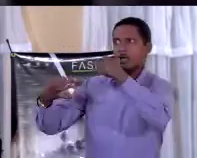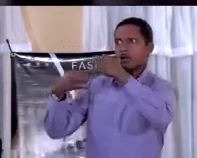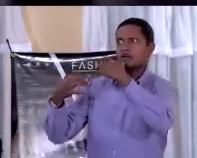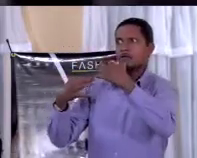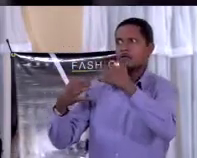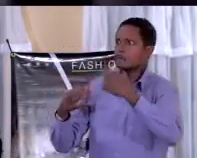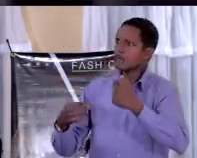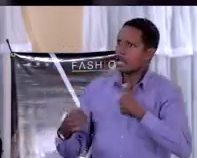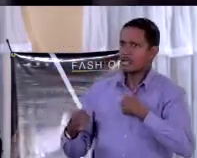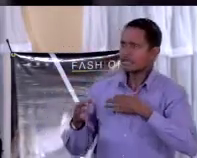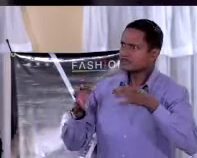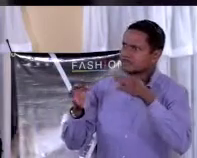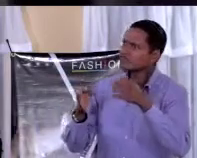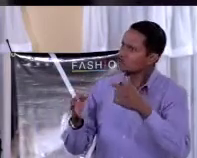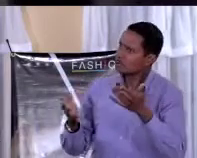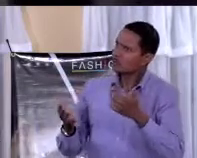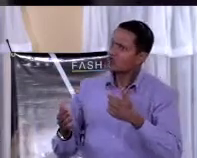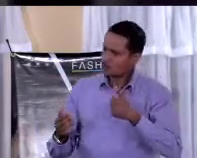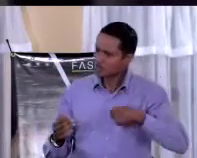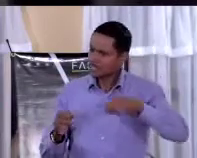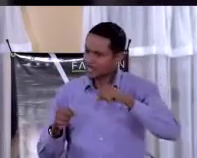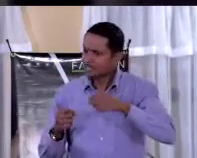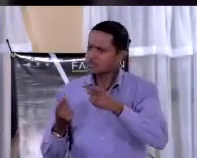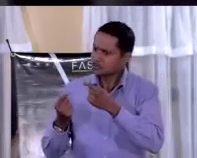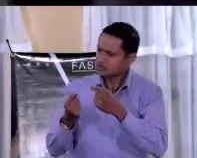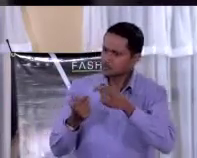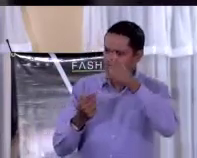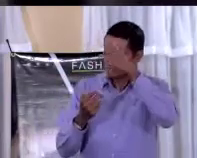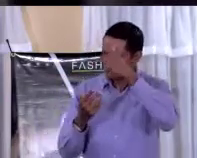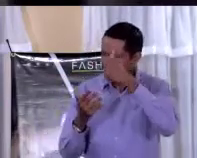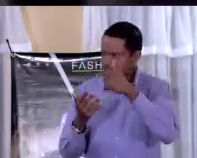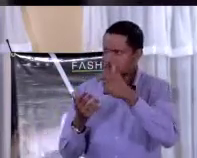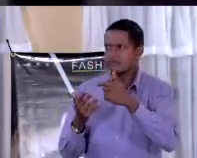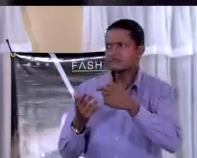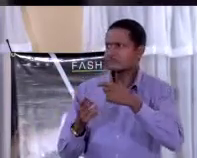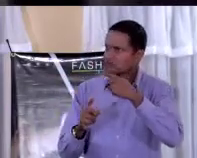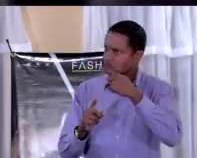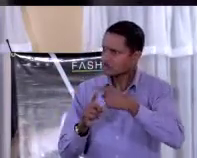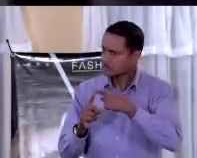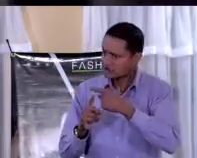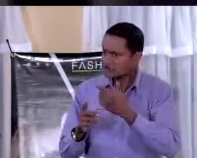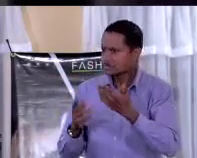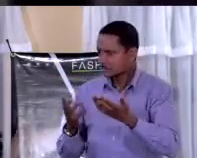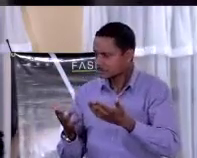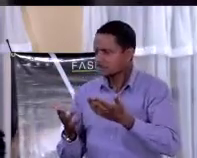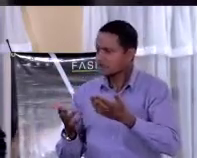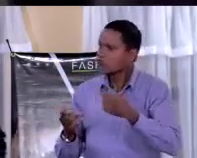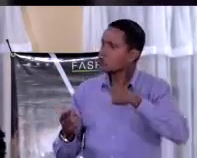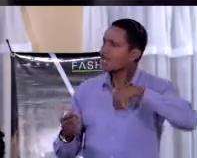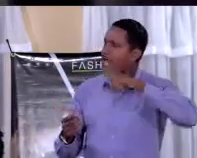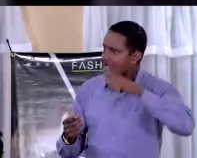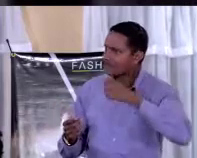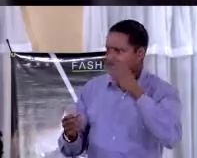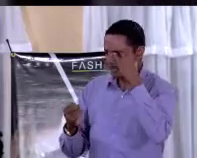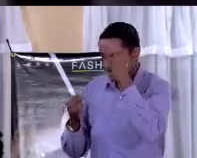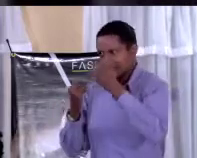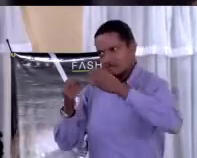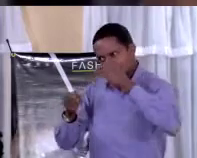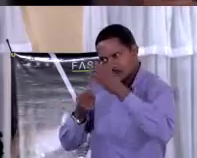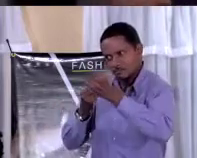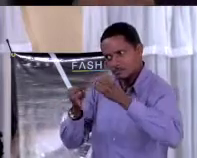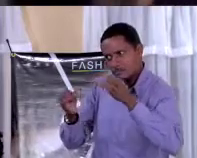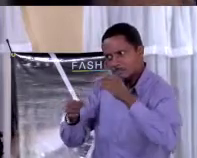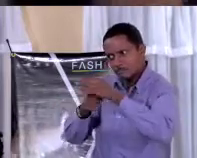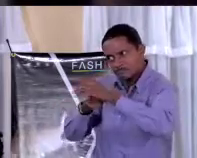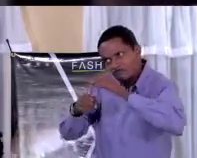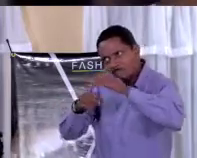apply certain things that will make it practical, you know, and make it happen. You know, because we need to do,